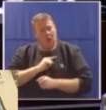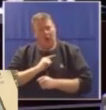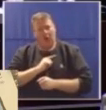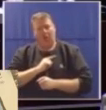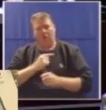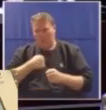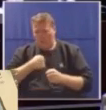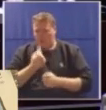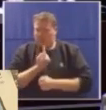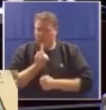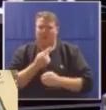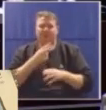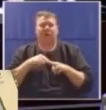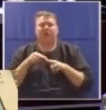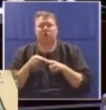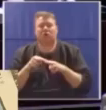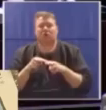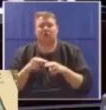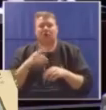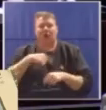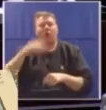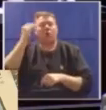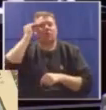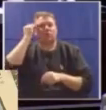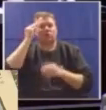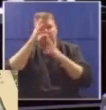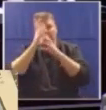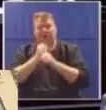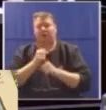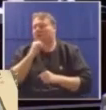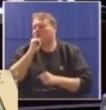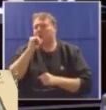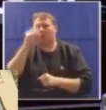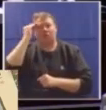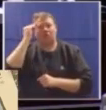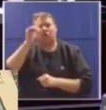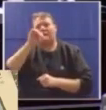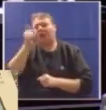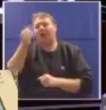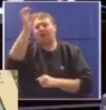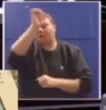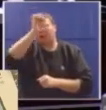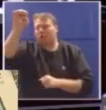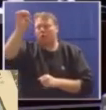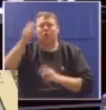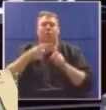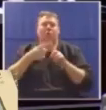We must look at our own interests, not at the interests of Europe and other